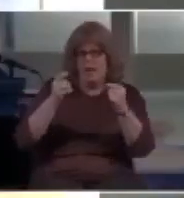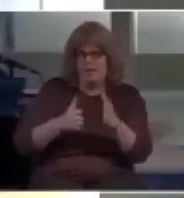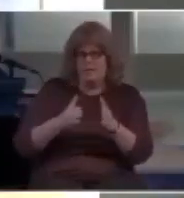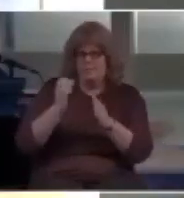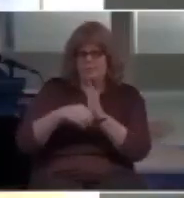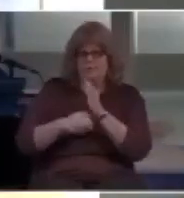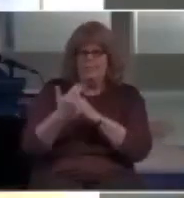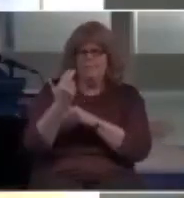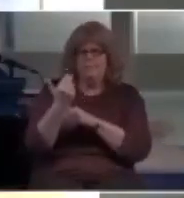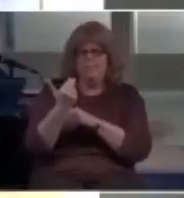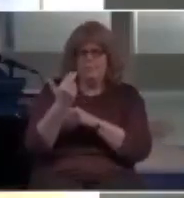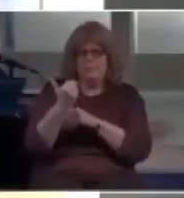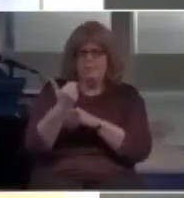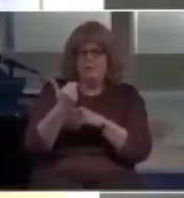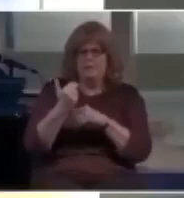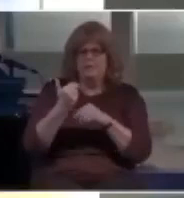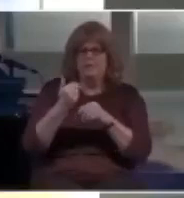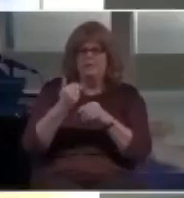chapter 13 gives us